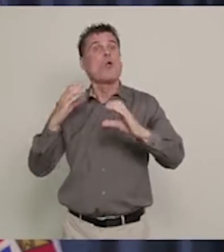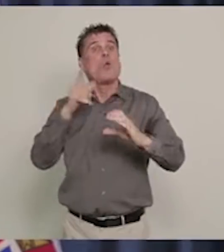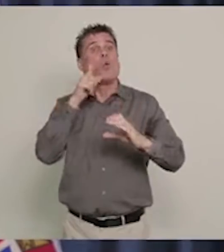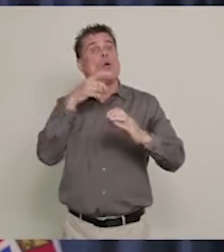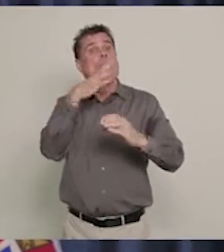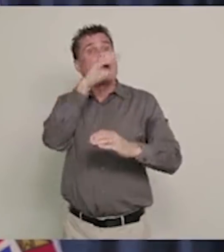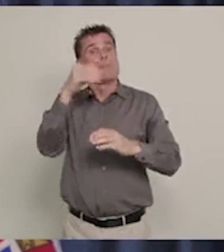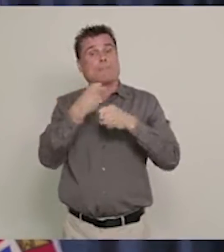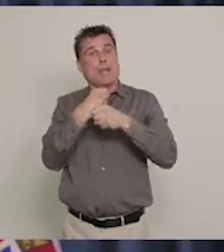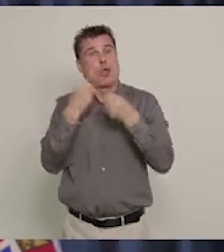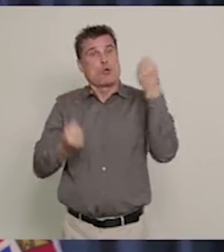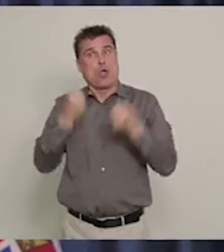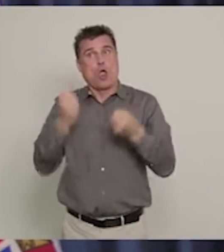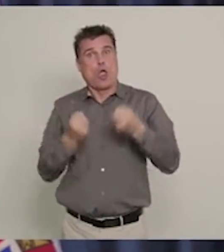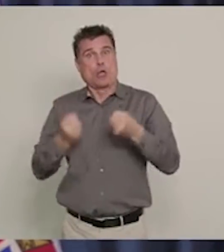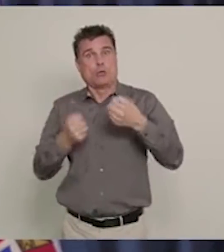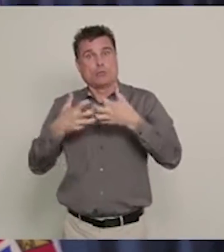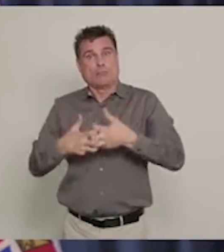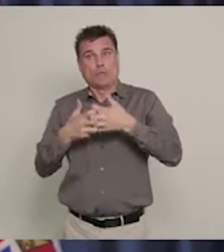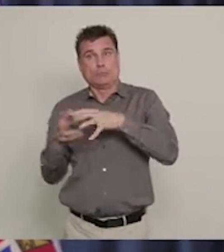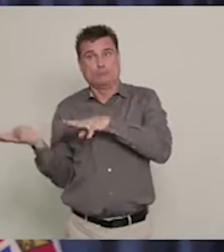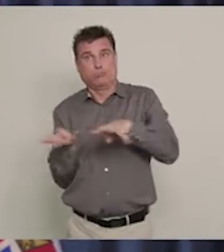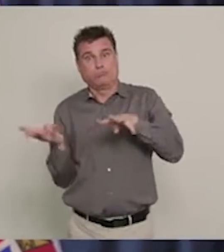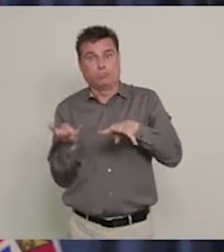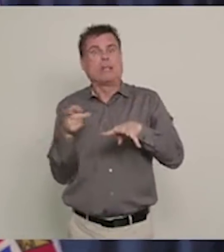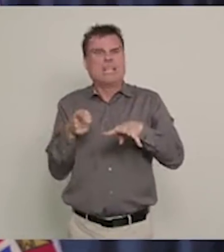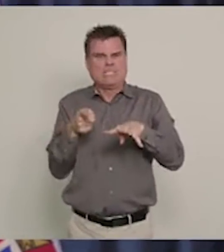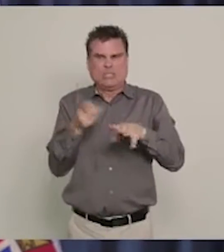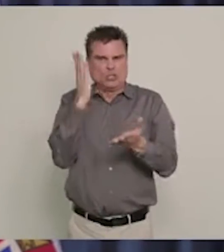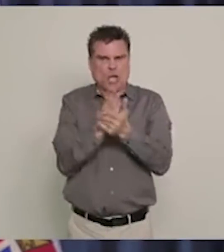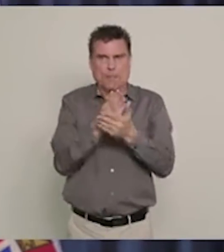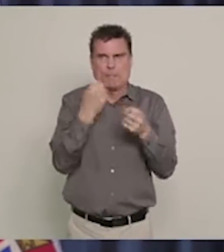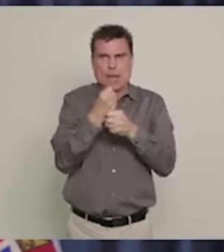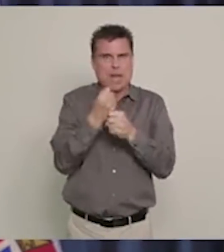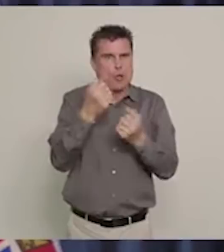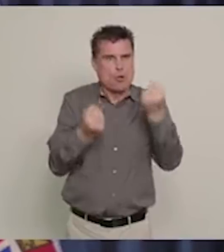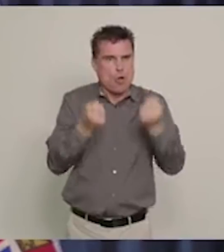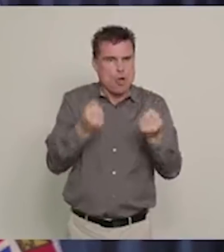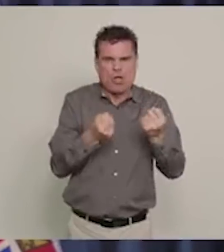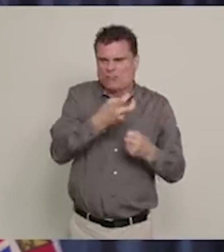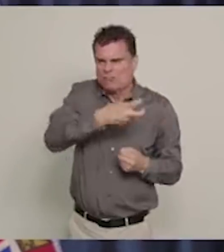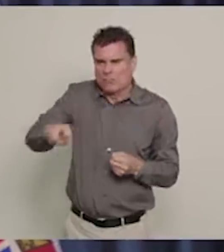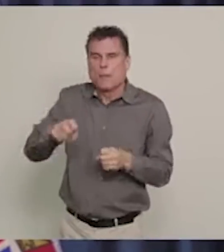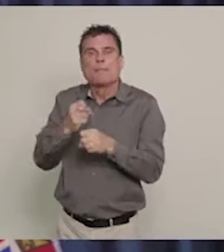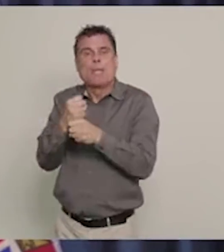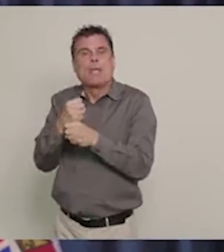step up with innovative ways to find solutions to potential